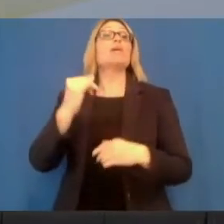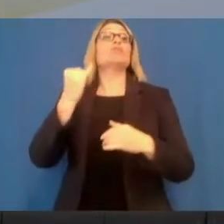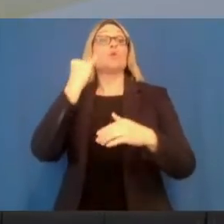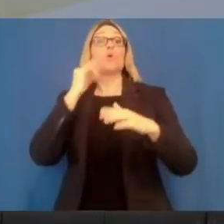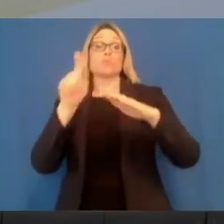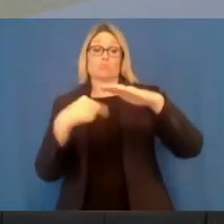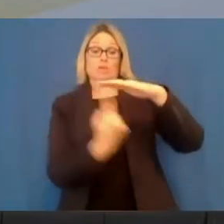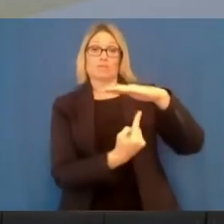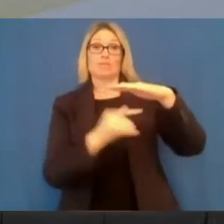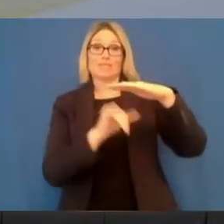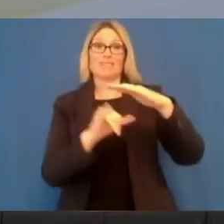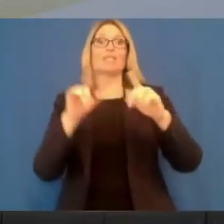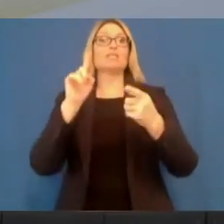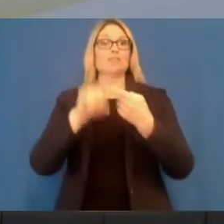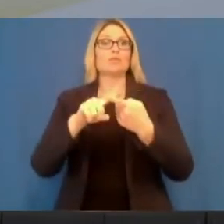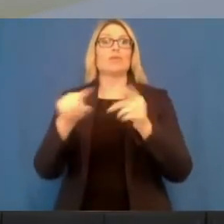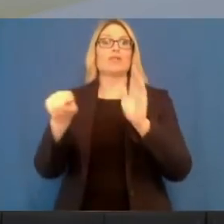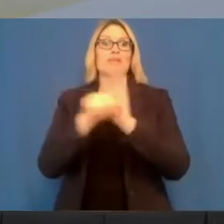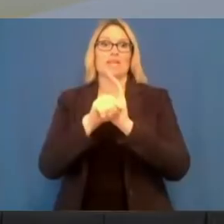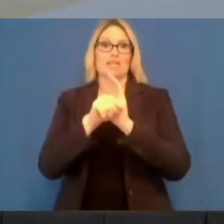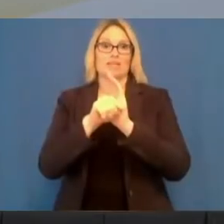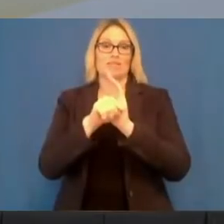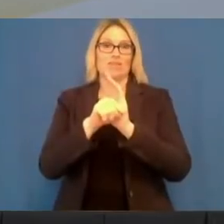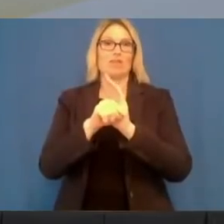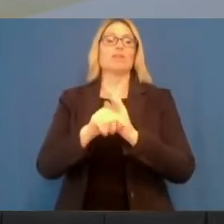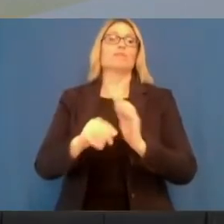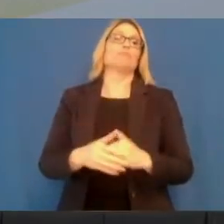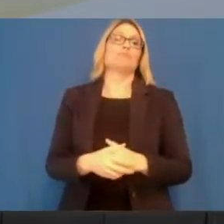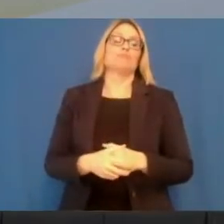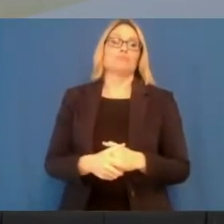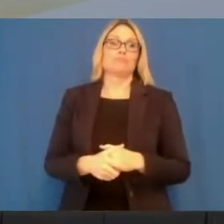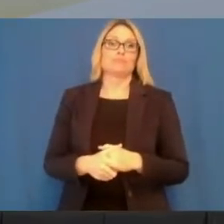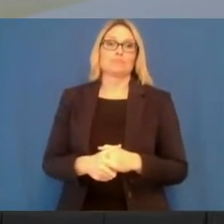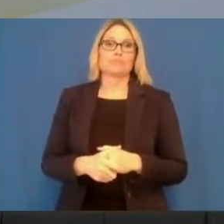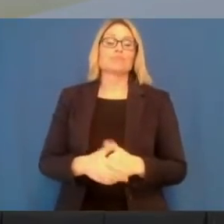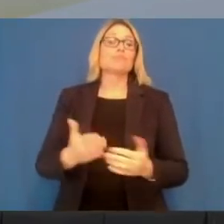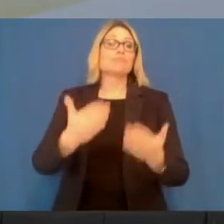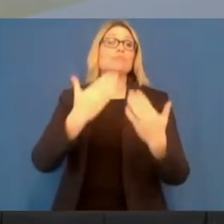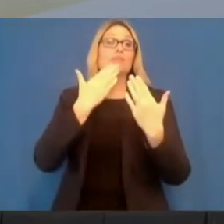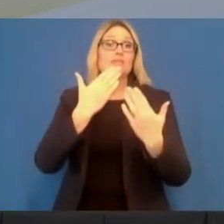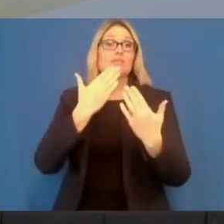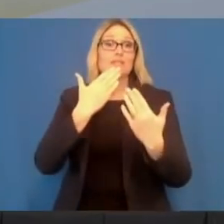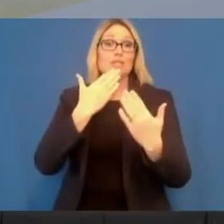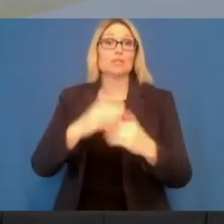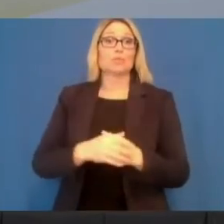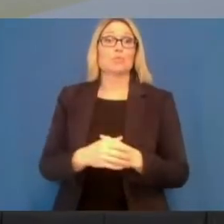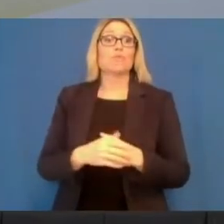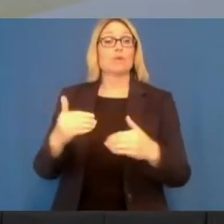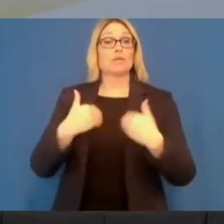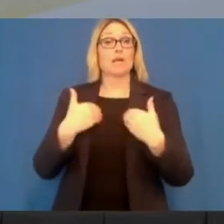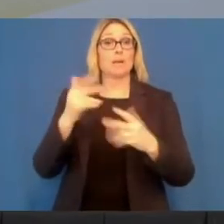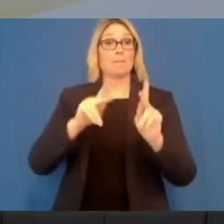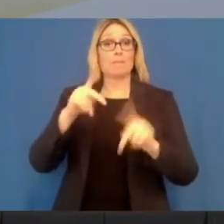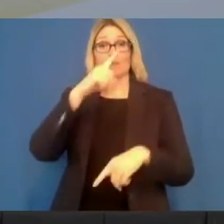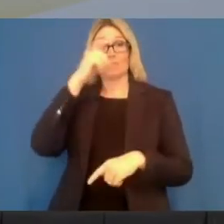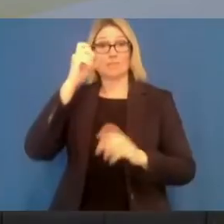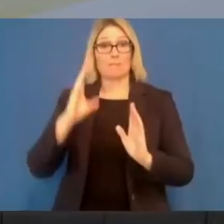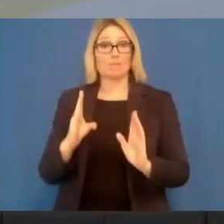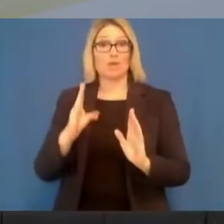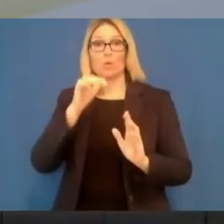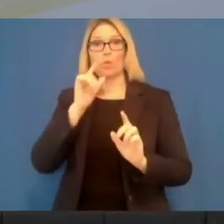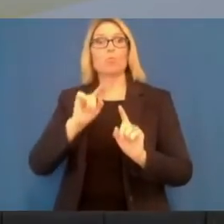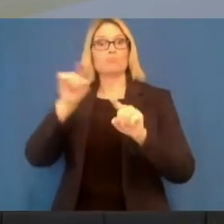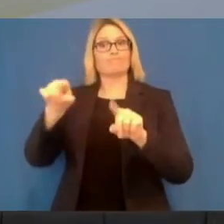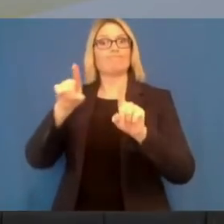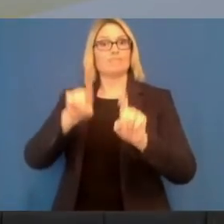a negative test unless they have symptoms. Thank you to the many young people in the Summerside area who attended this